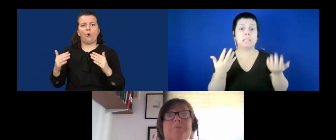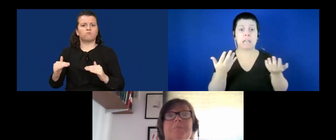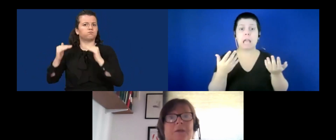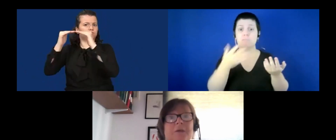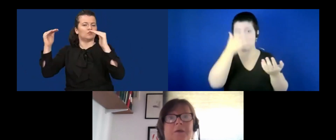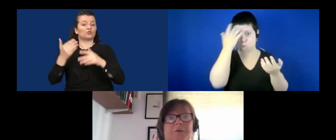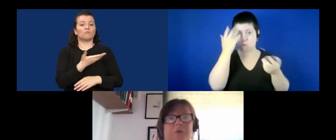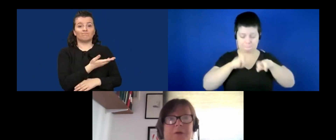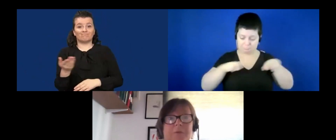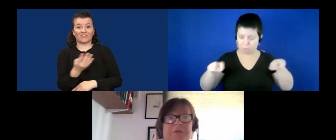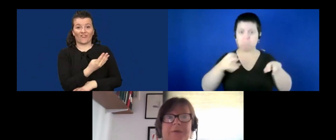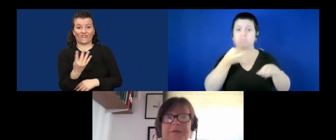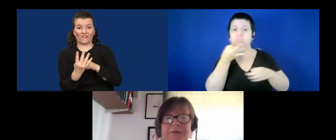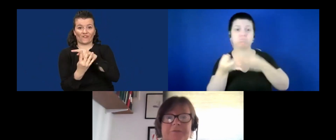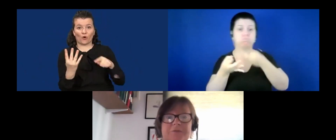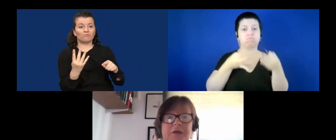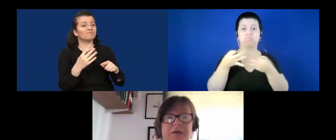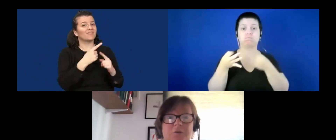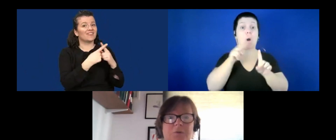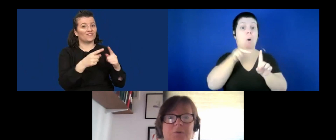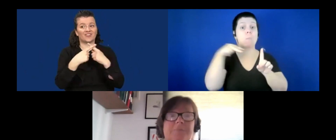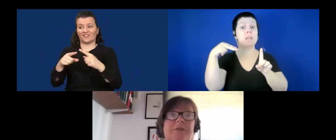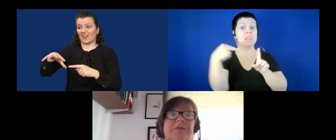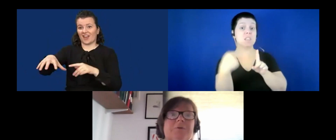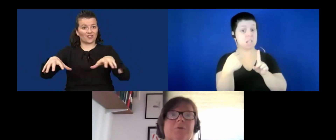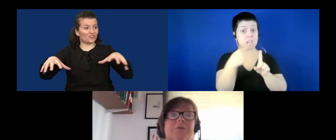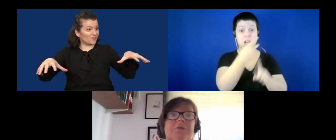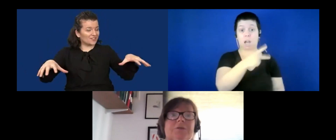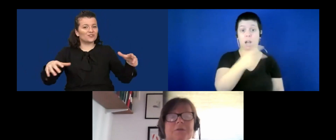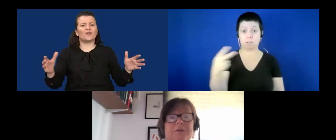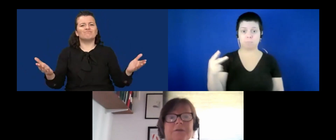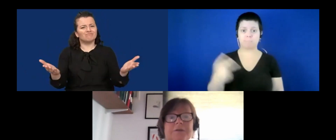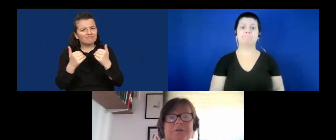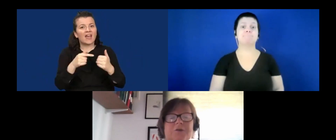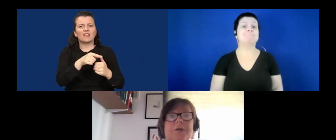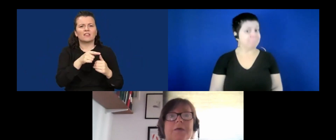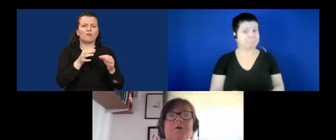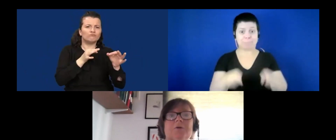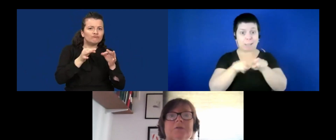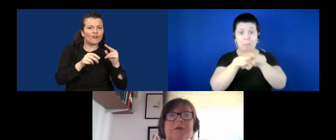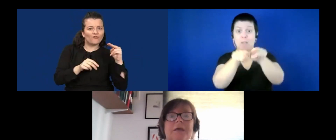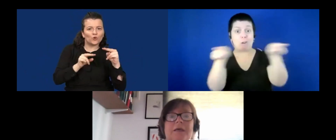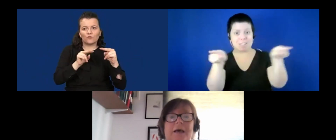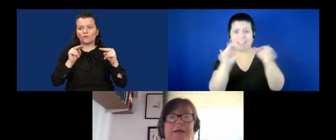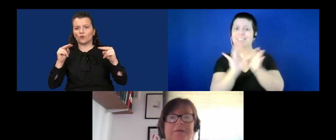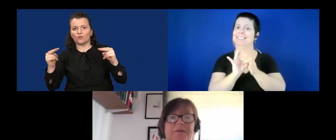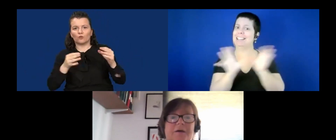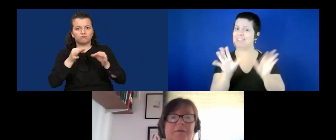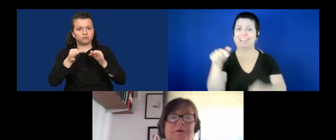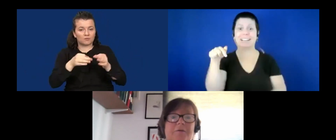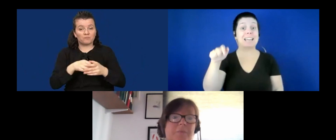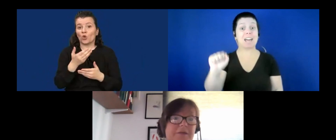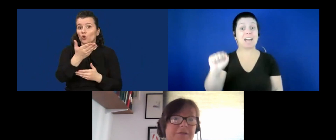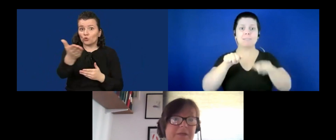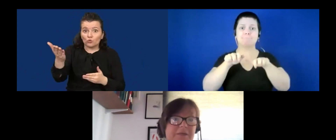members from their own perspectives. As always, please put question into the Q&A box, and